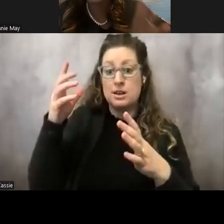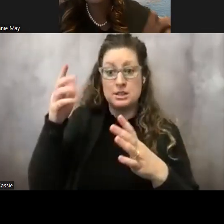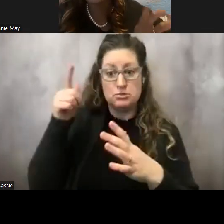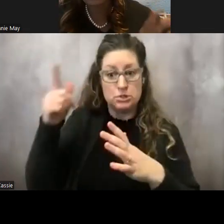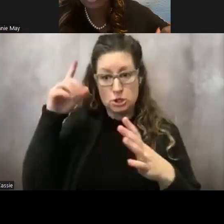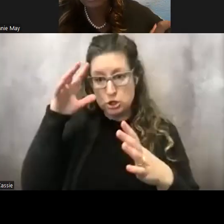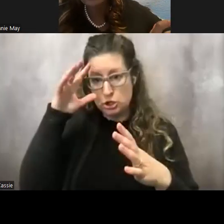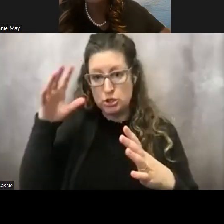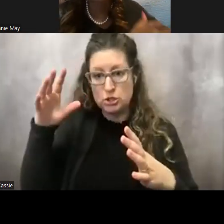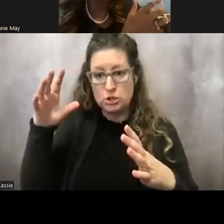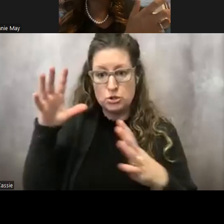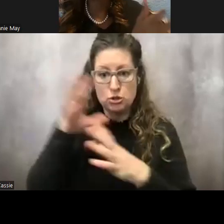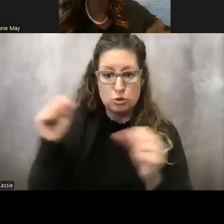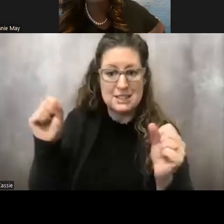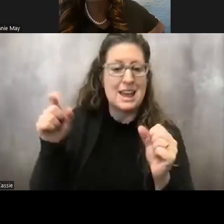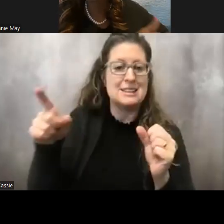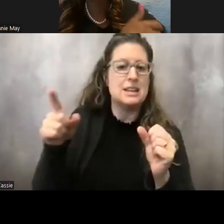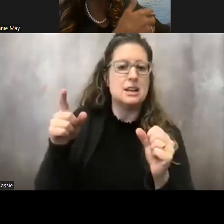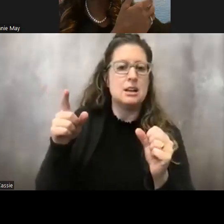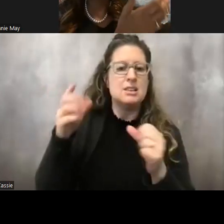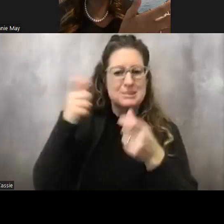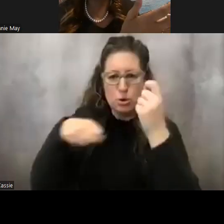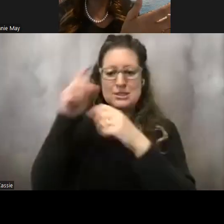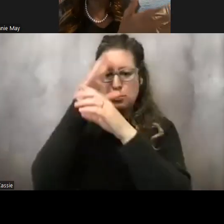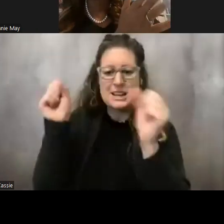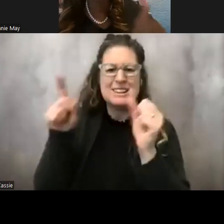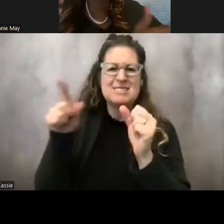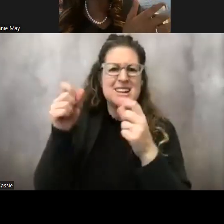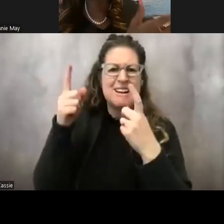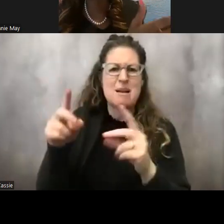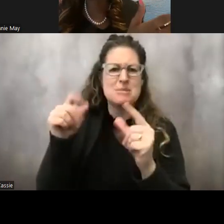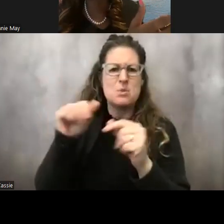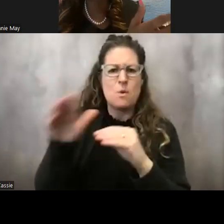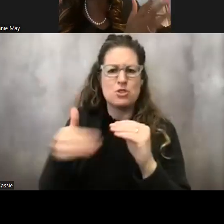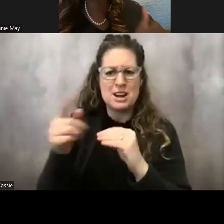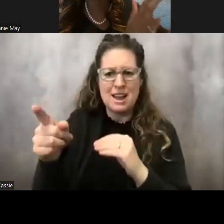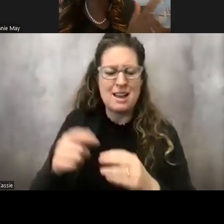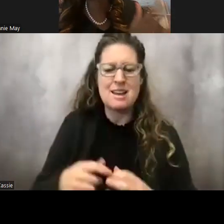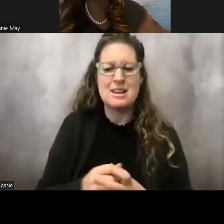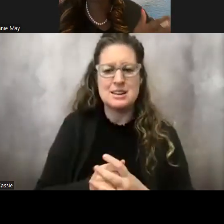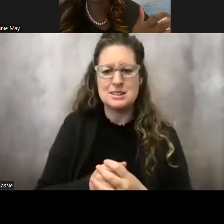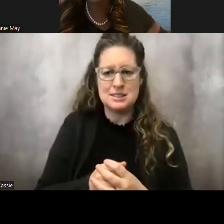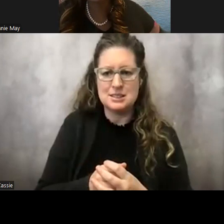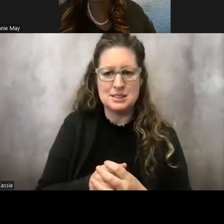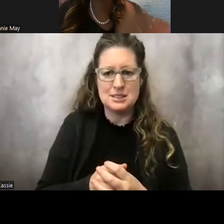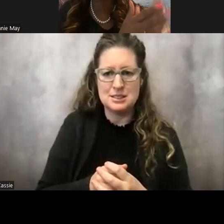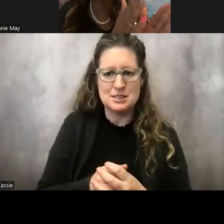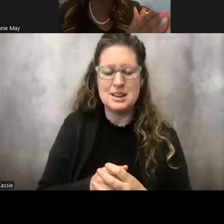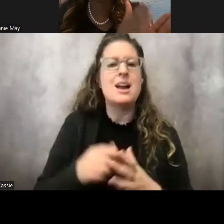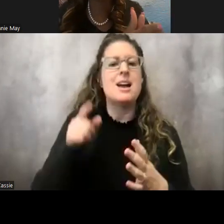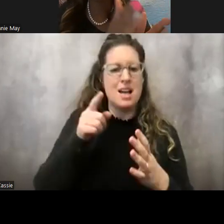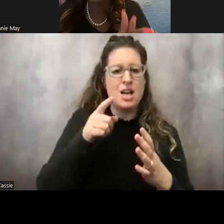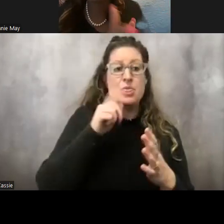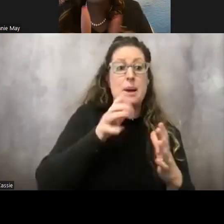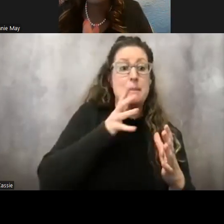a construct of someone who was valid enough so that even his parents knew that they